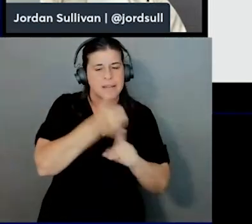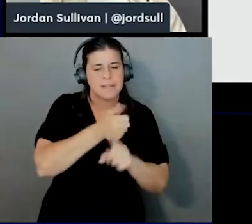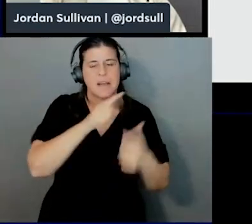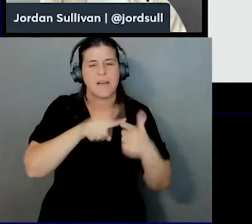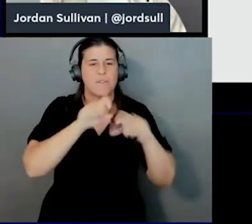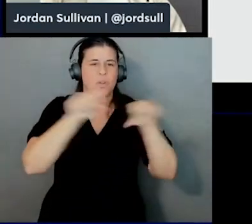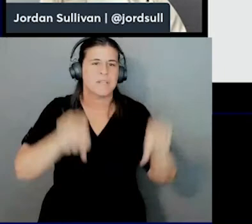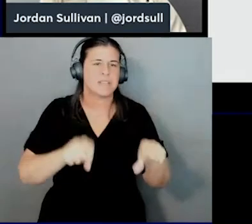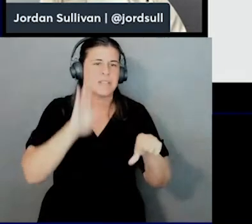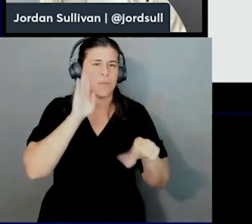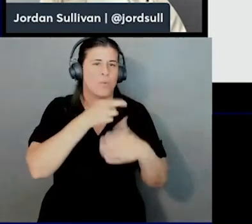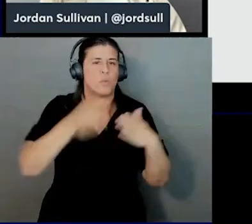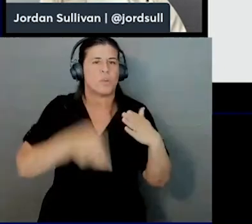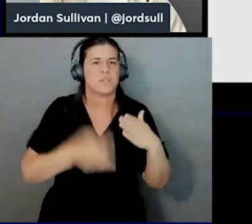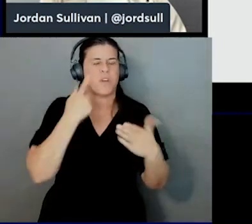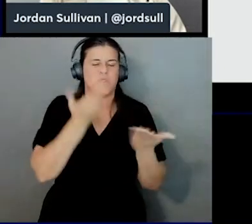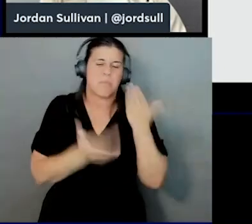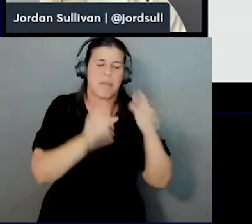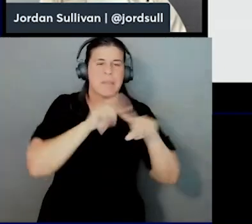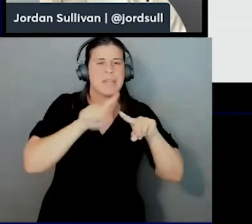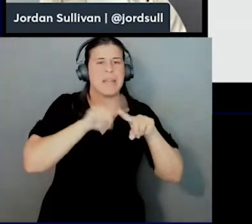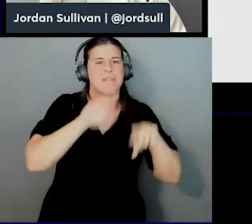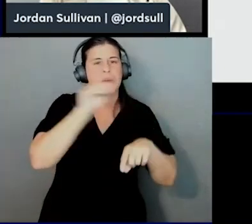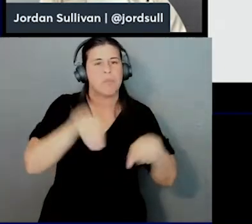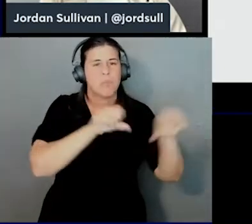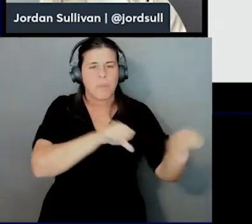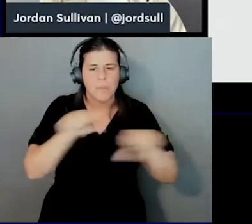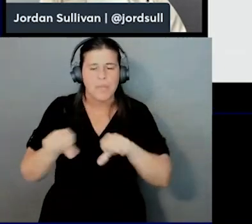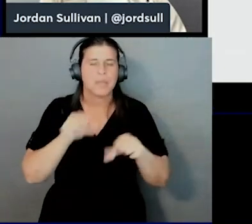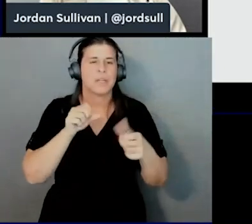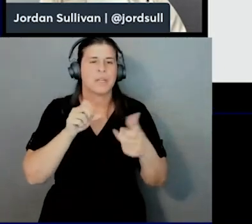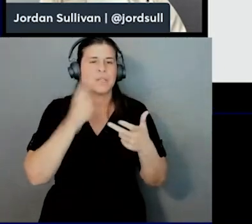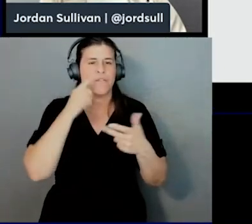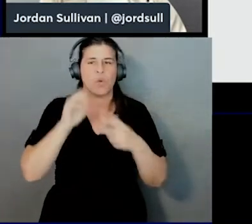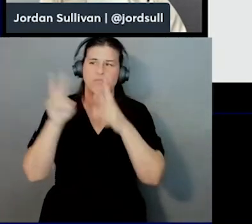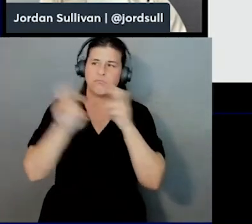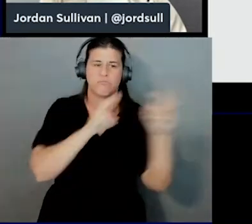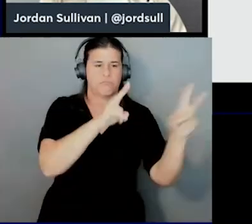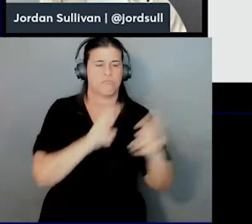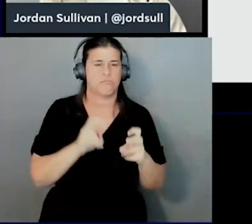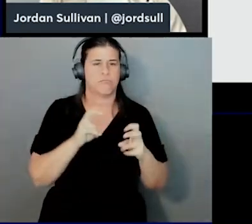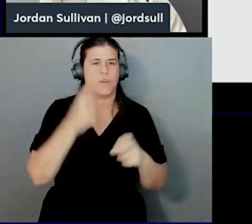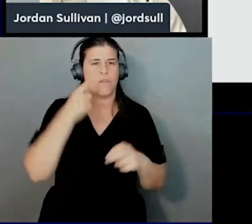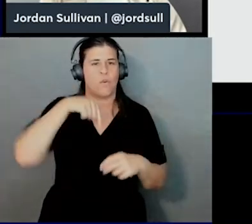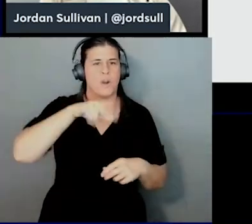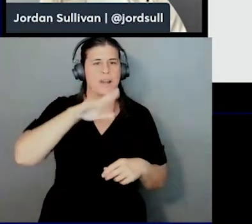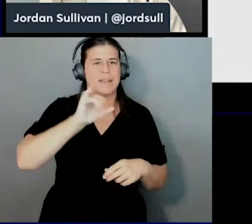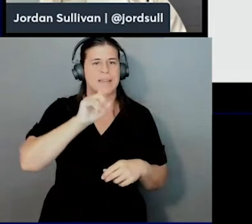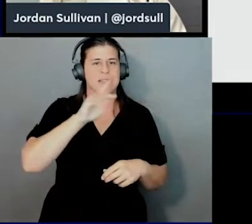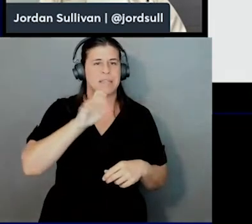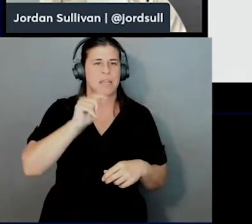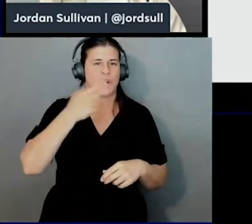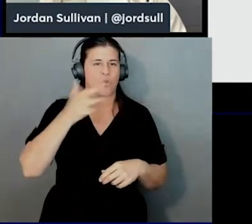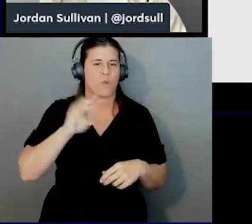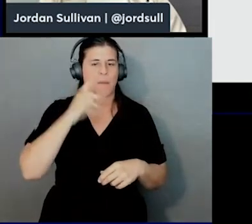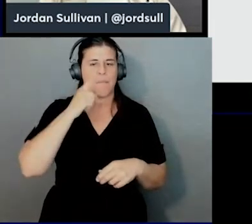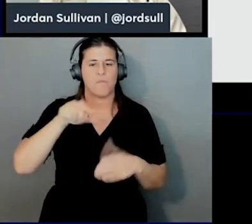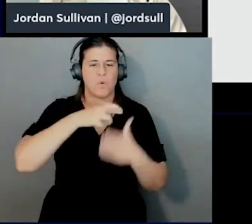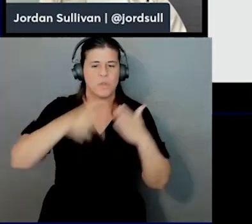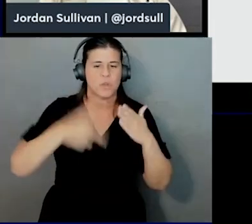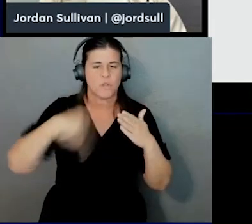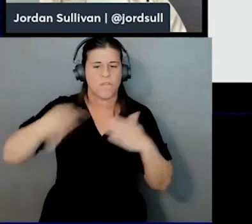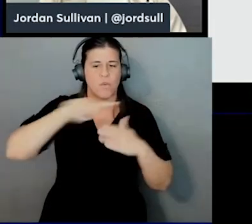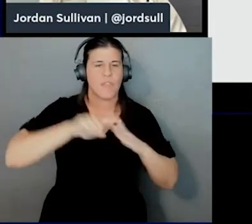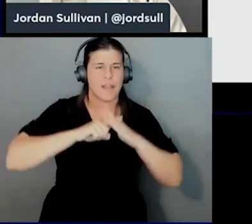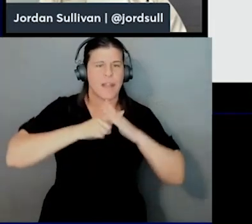result or probabilities in that case. So we just called plot histogram on the results of the execution of job, and